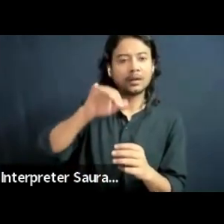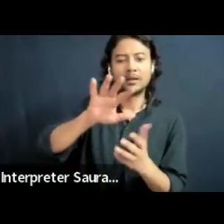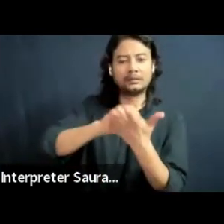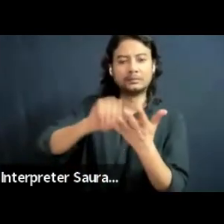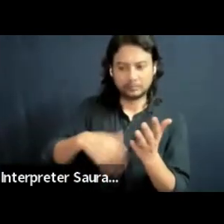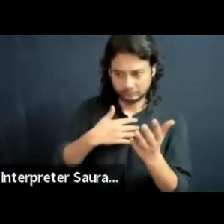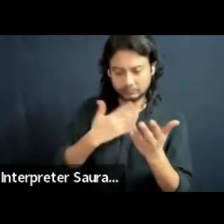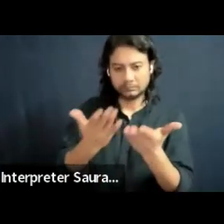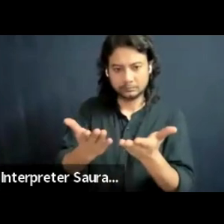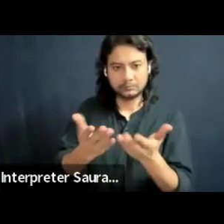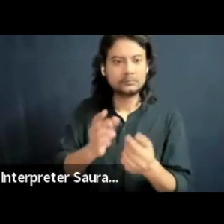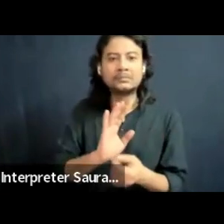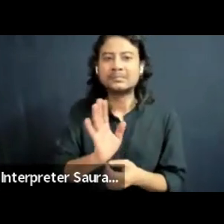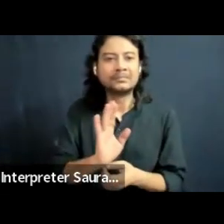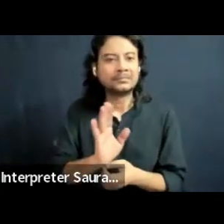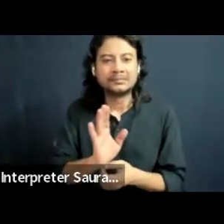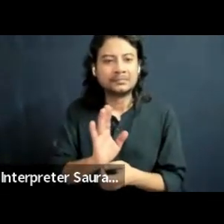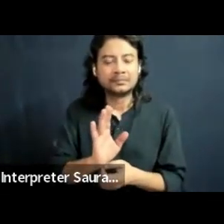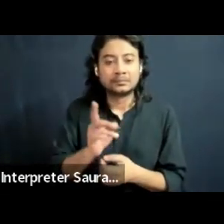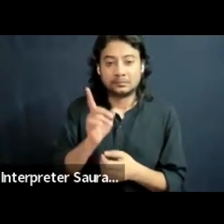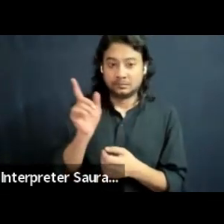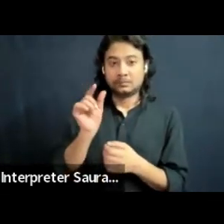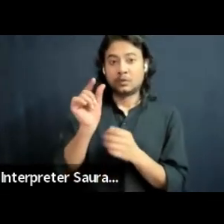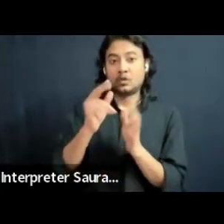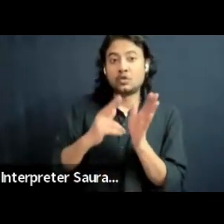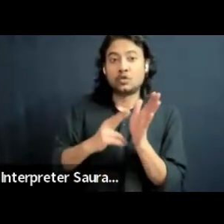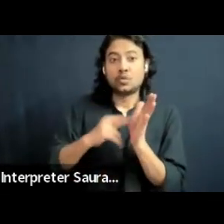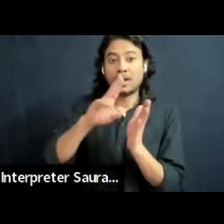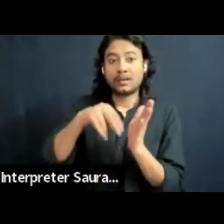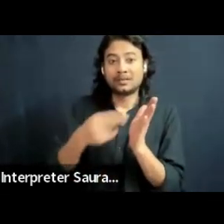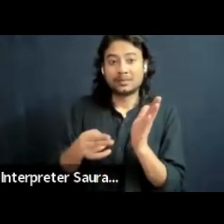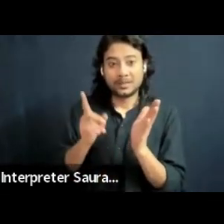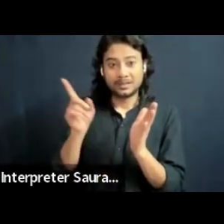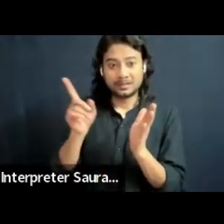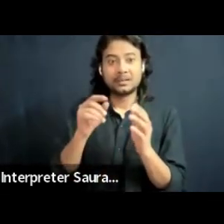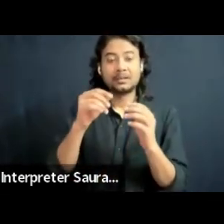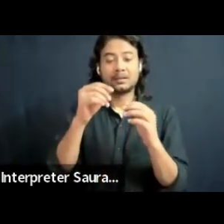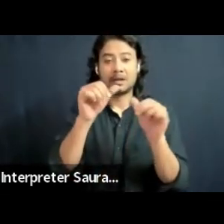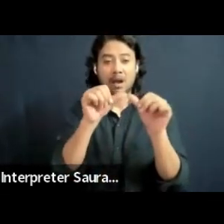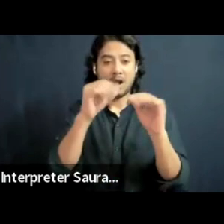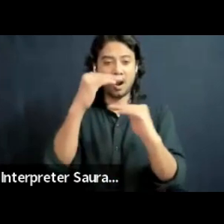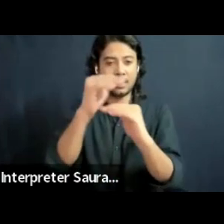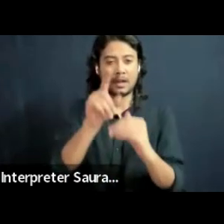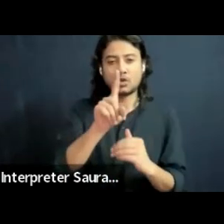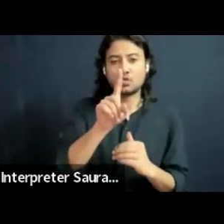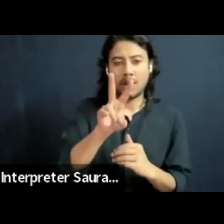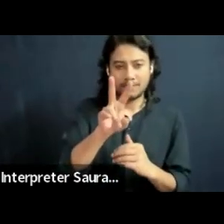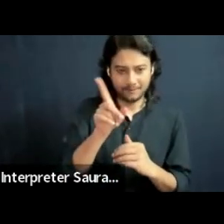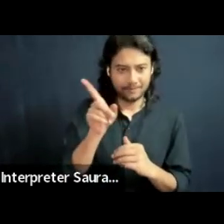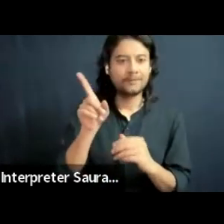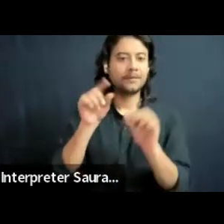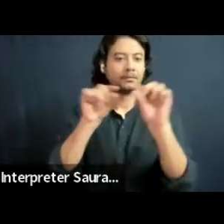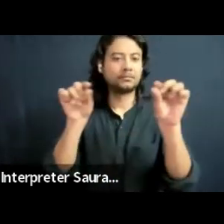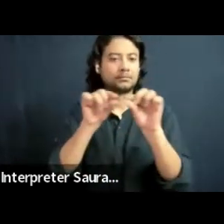really talking about of the UN Convention, Article 12, if you look at it. It talks about